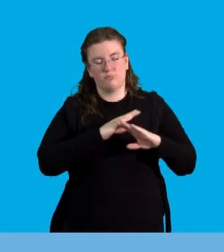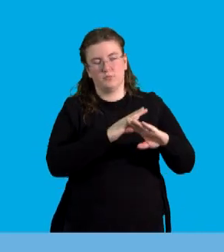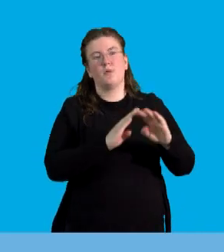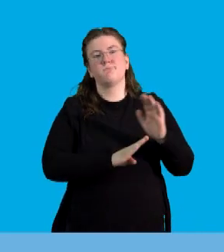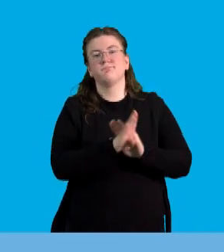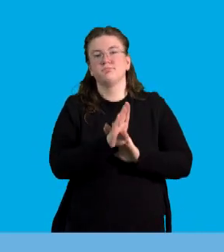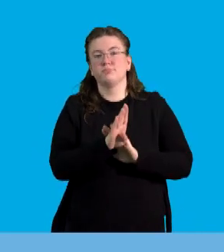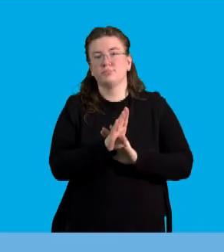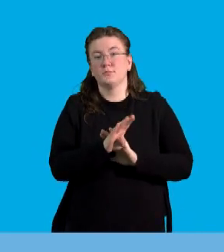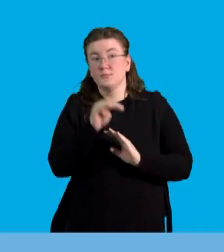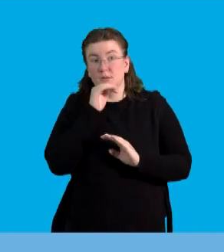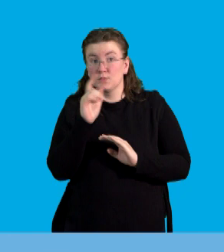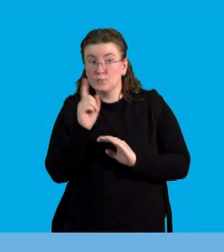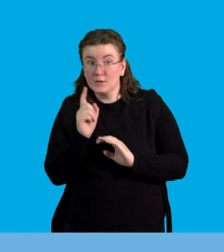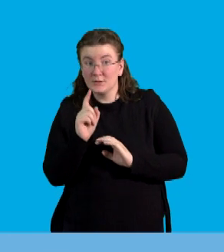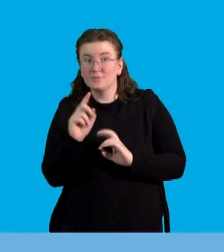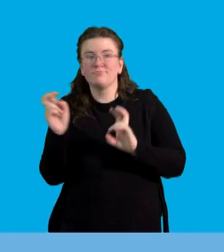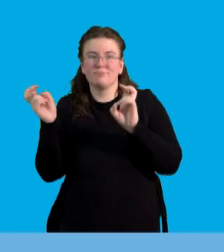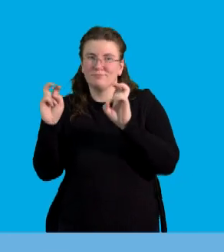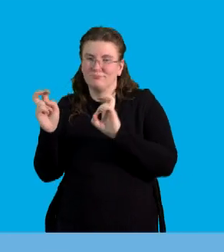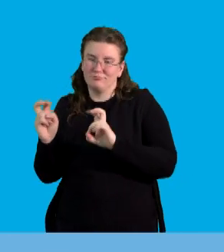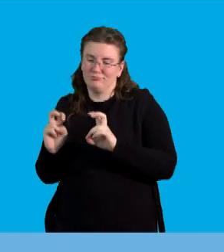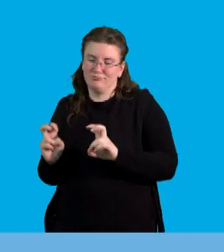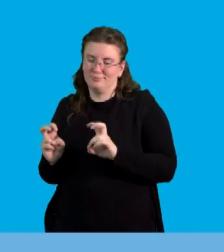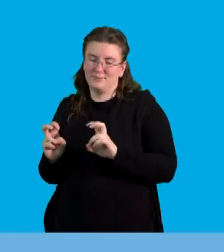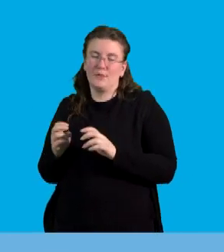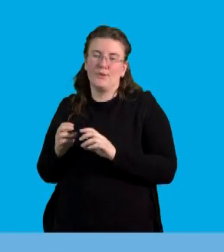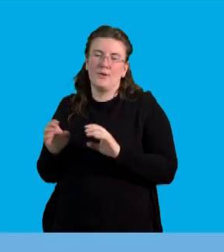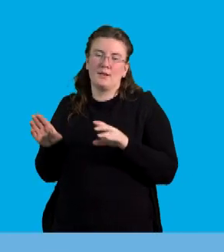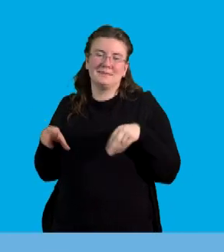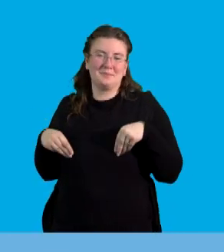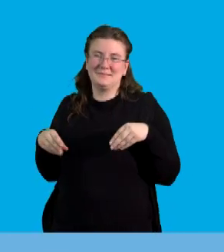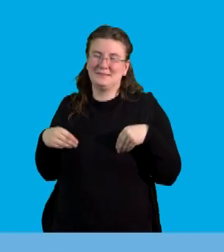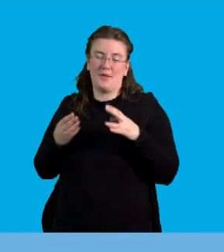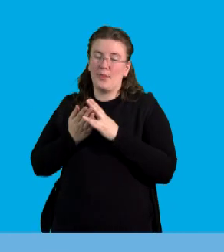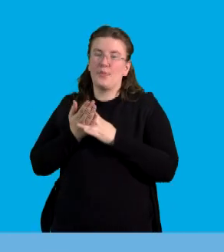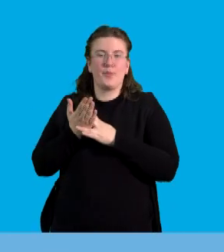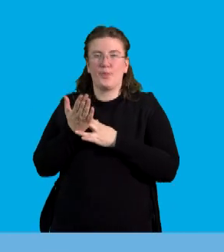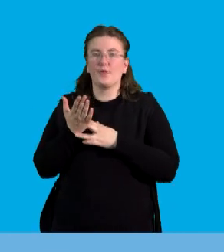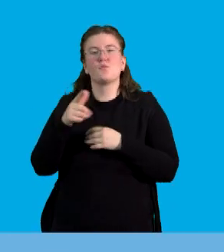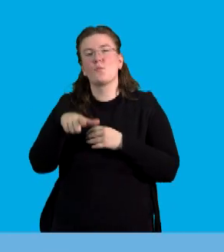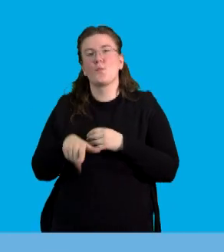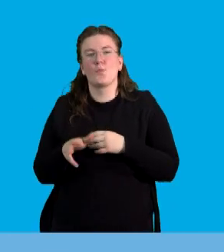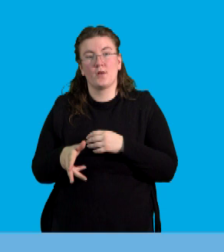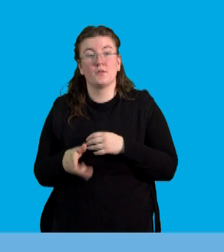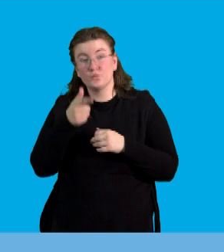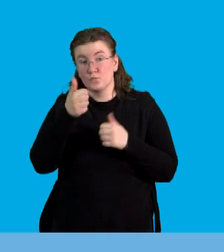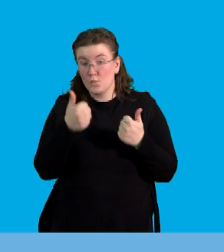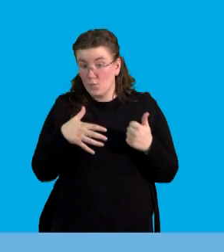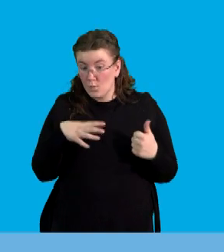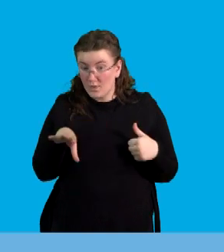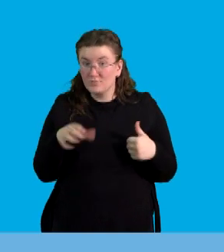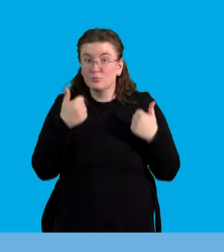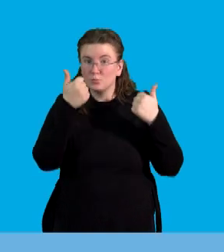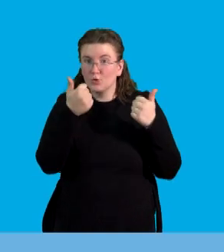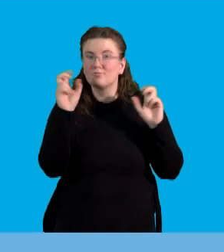that wire. And because of that, it is going to lower its conducting ability. So if you want a good conductor, use